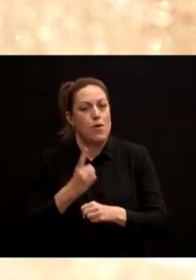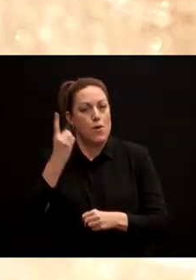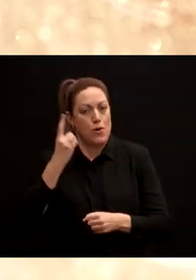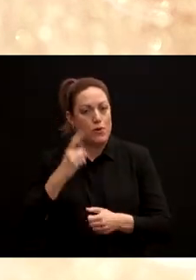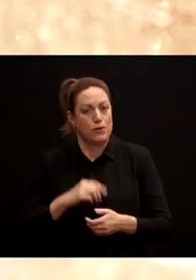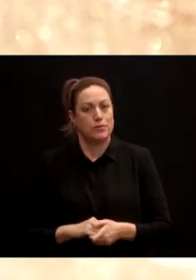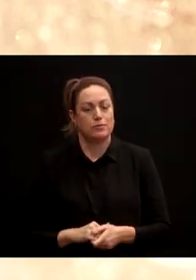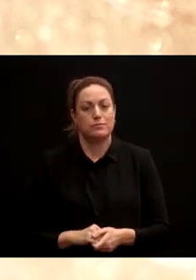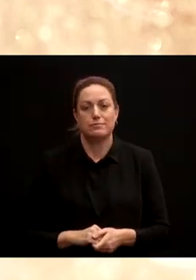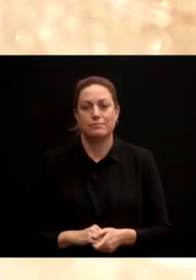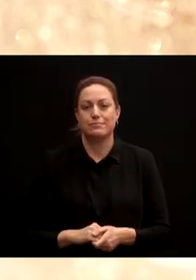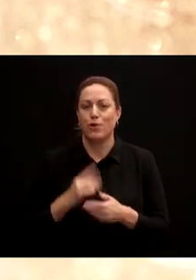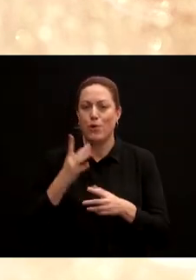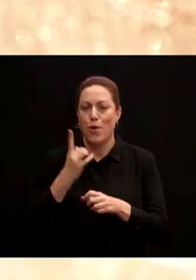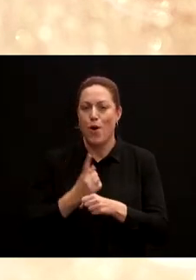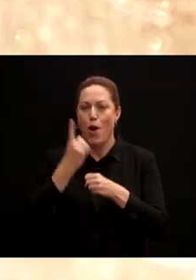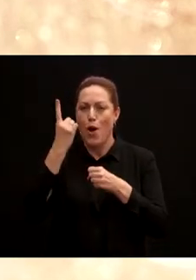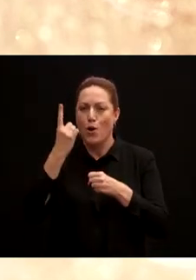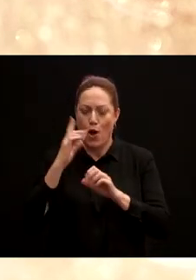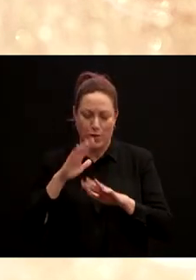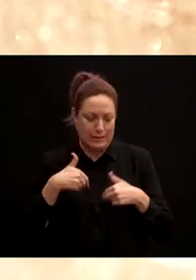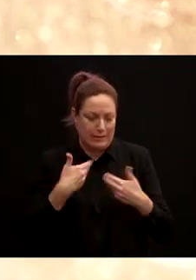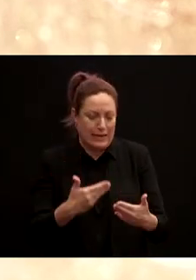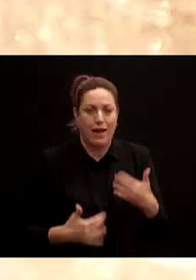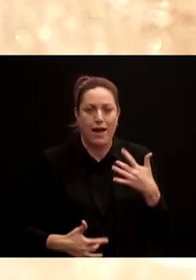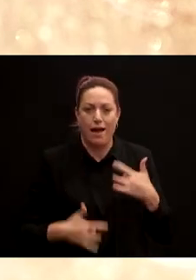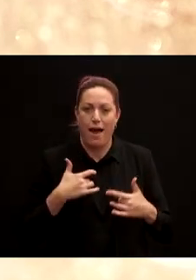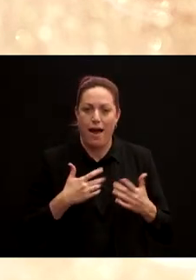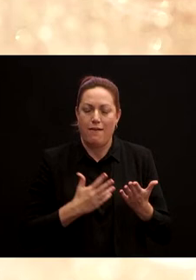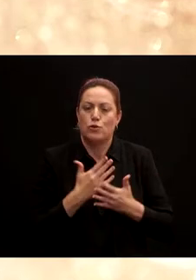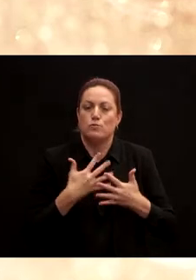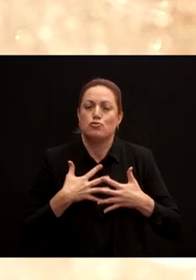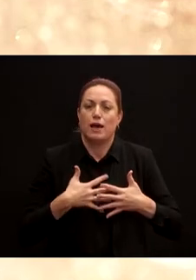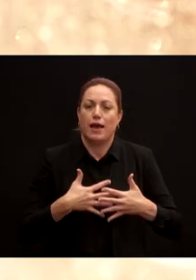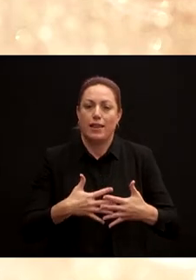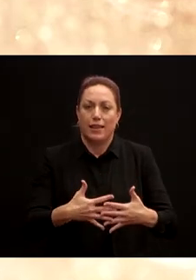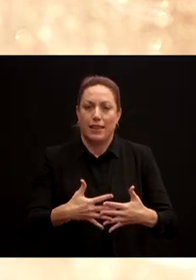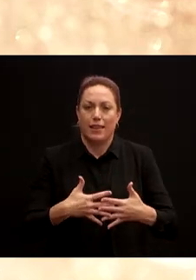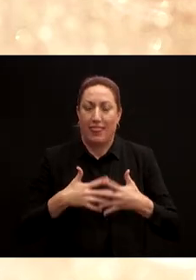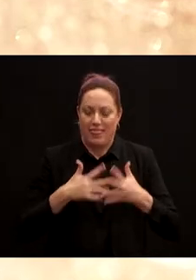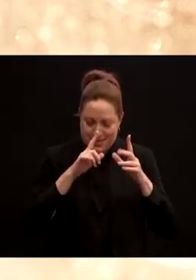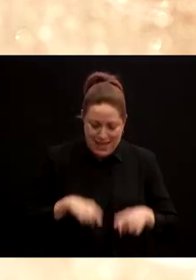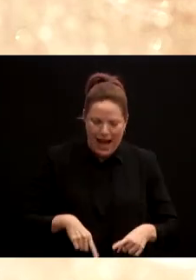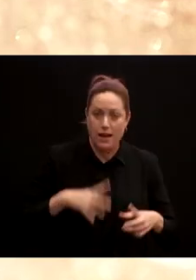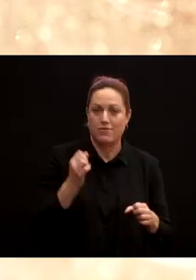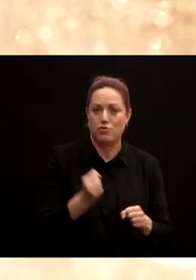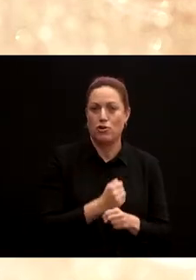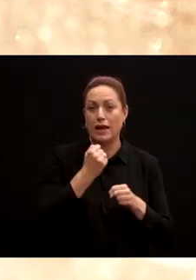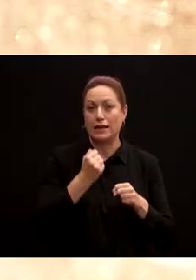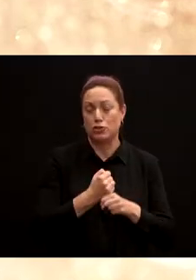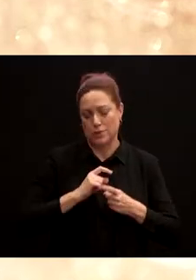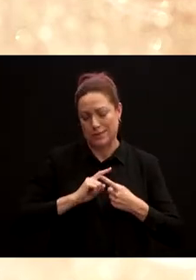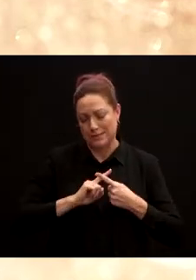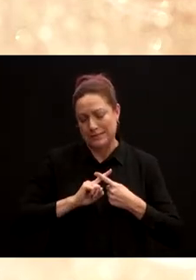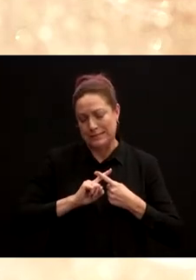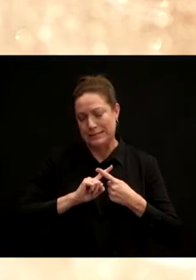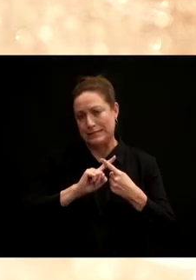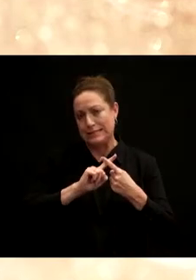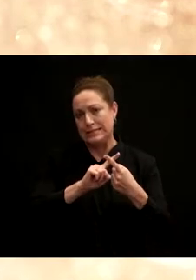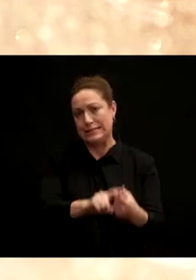God breathed life into us at the moment of creation and continues to breathe into